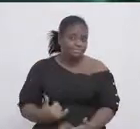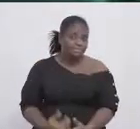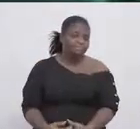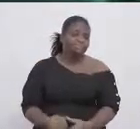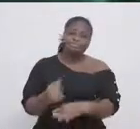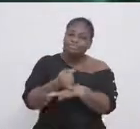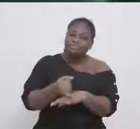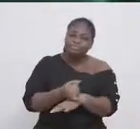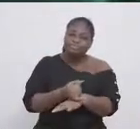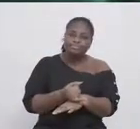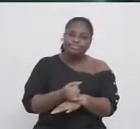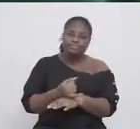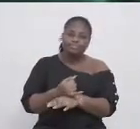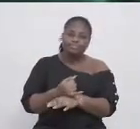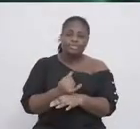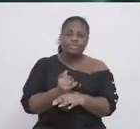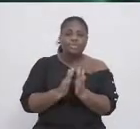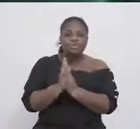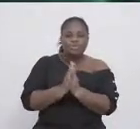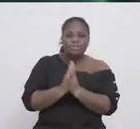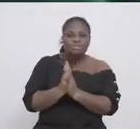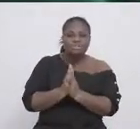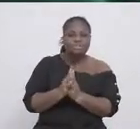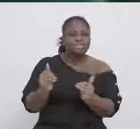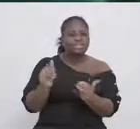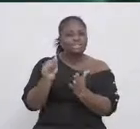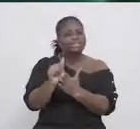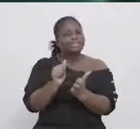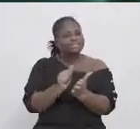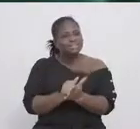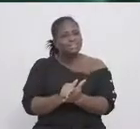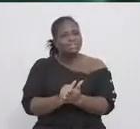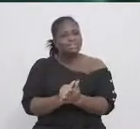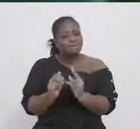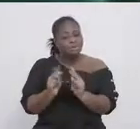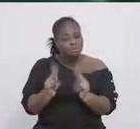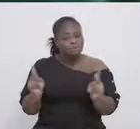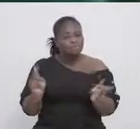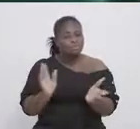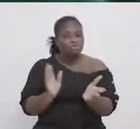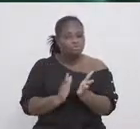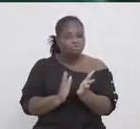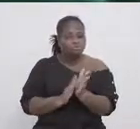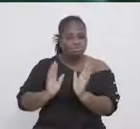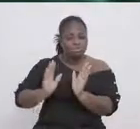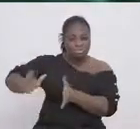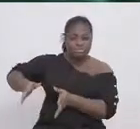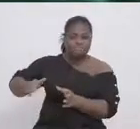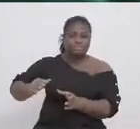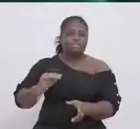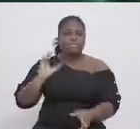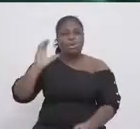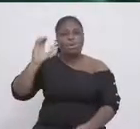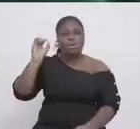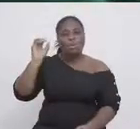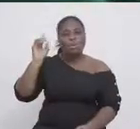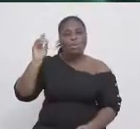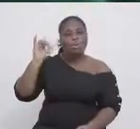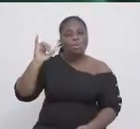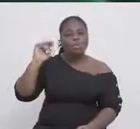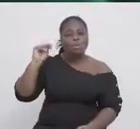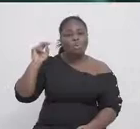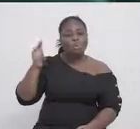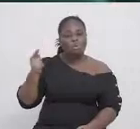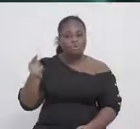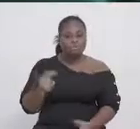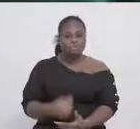Professionals Ghana is one such institution pushing the agenda and penetrating to the public schools, which is being left behind. Hashtag coding, hashtag